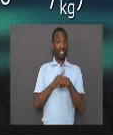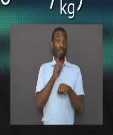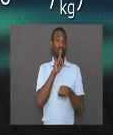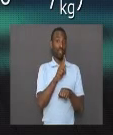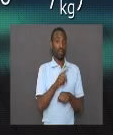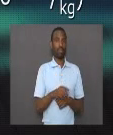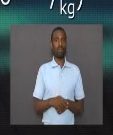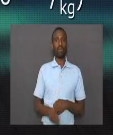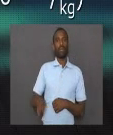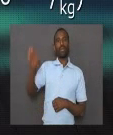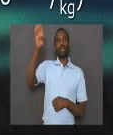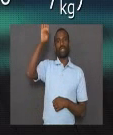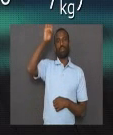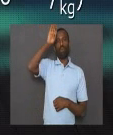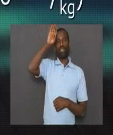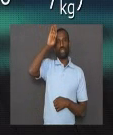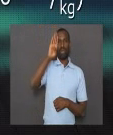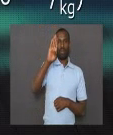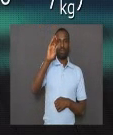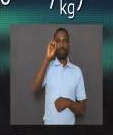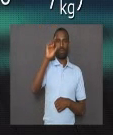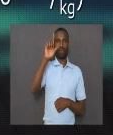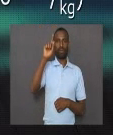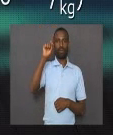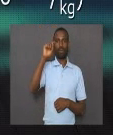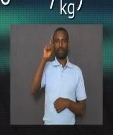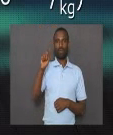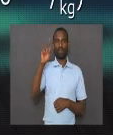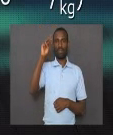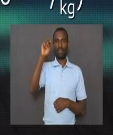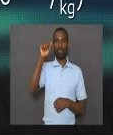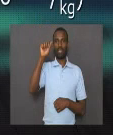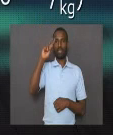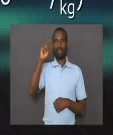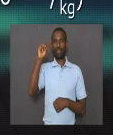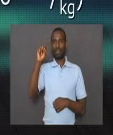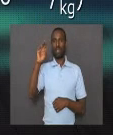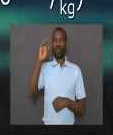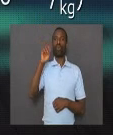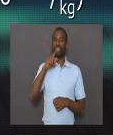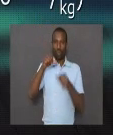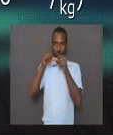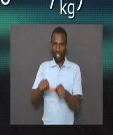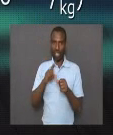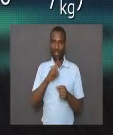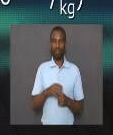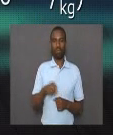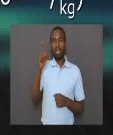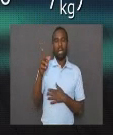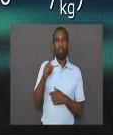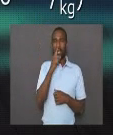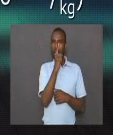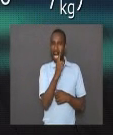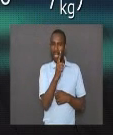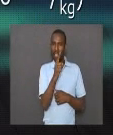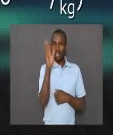is called the Boltzmann constant, which is the gas constant for one particle